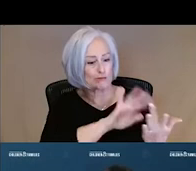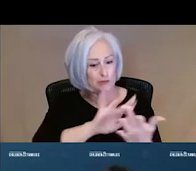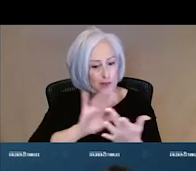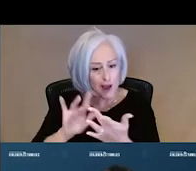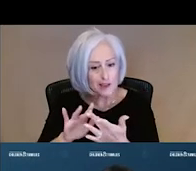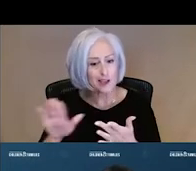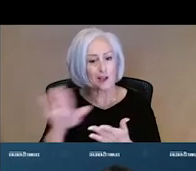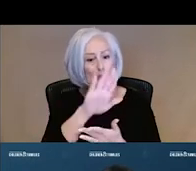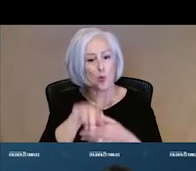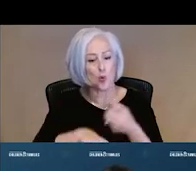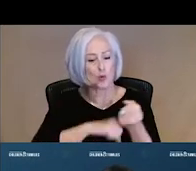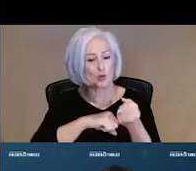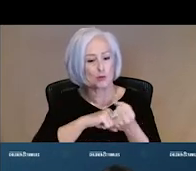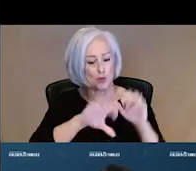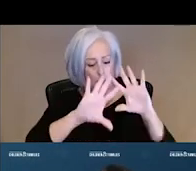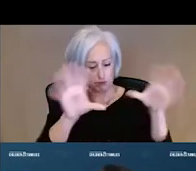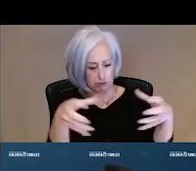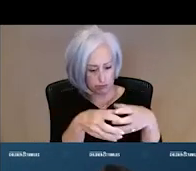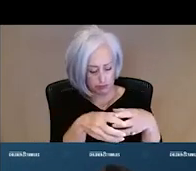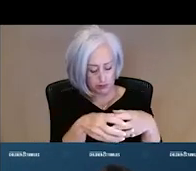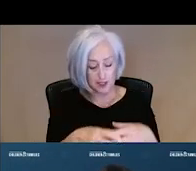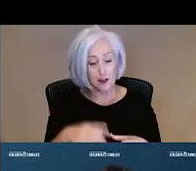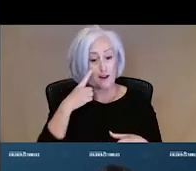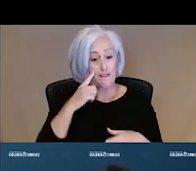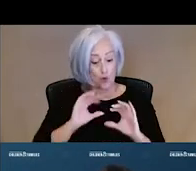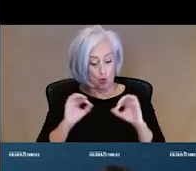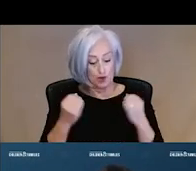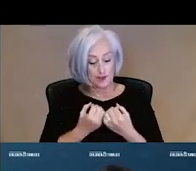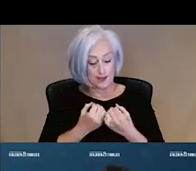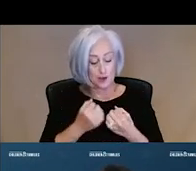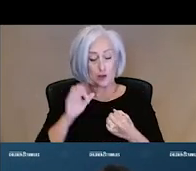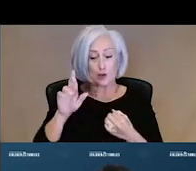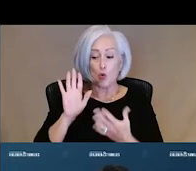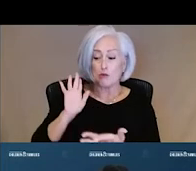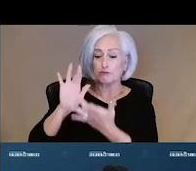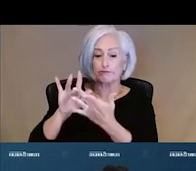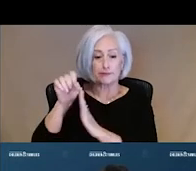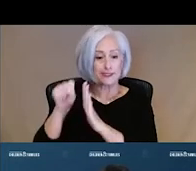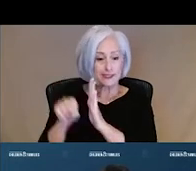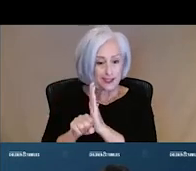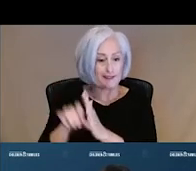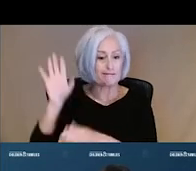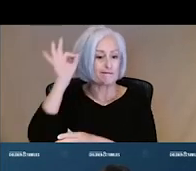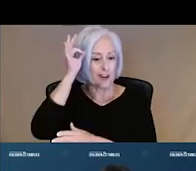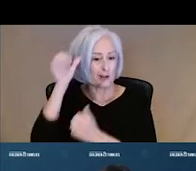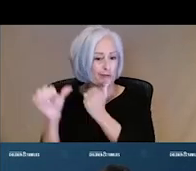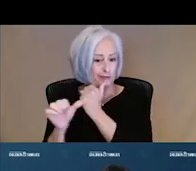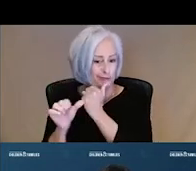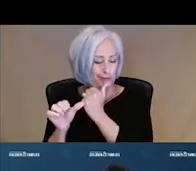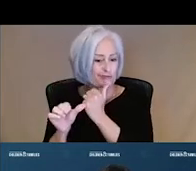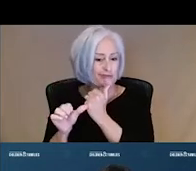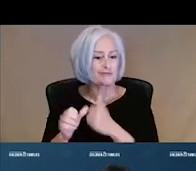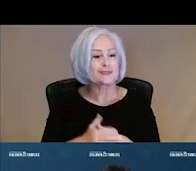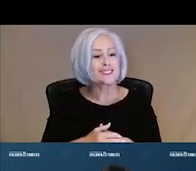to your support network, either within the organization or state and federal support for technical assistance. Thank you so much